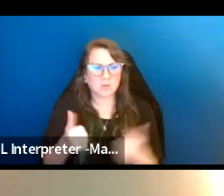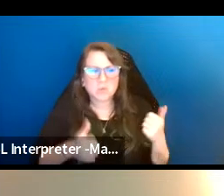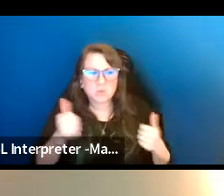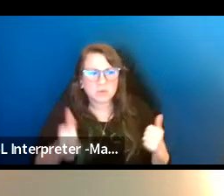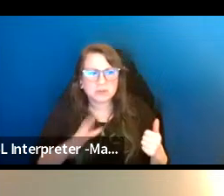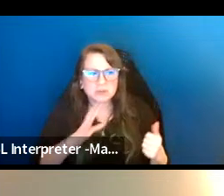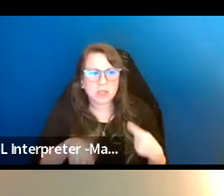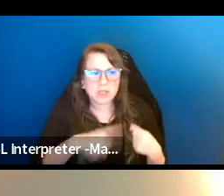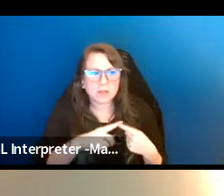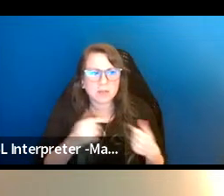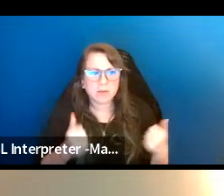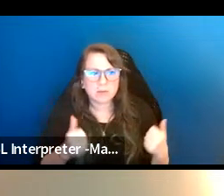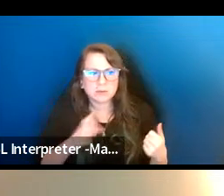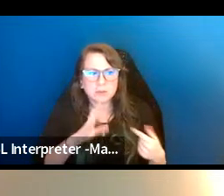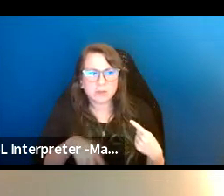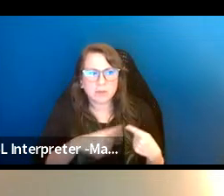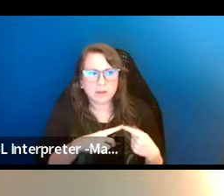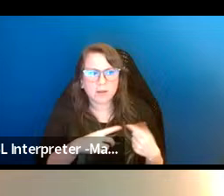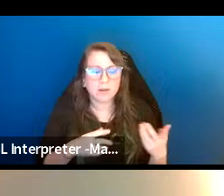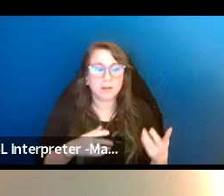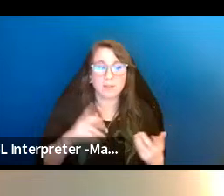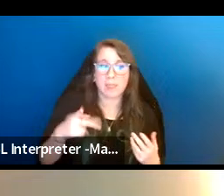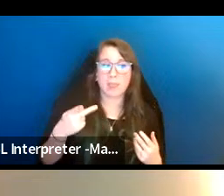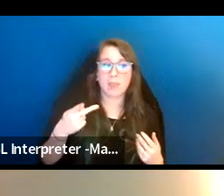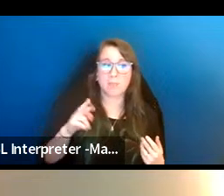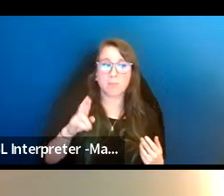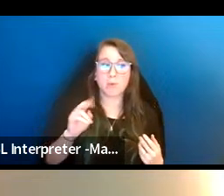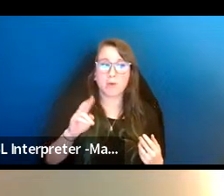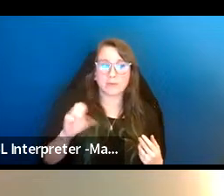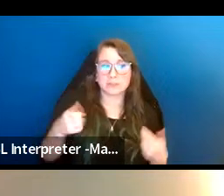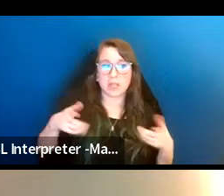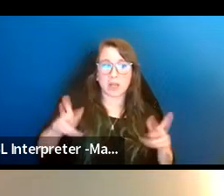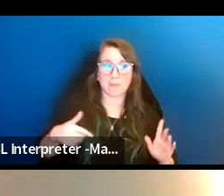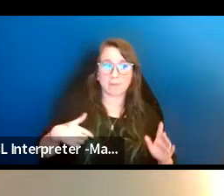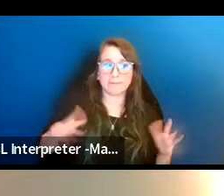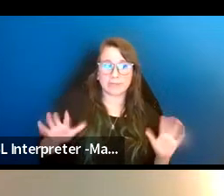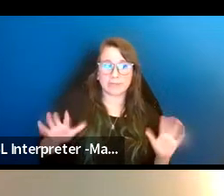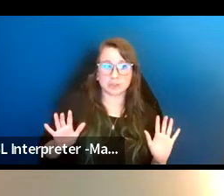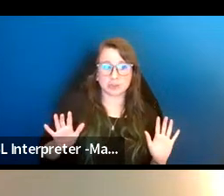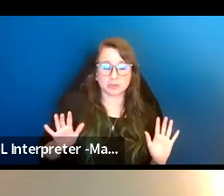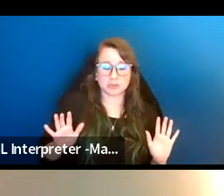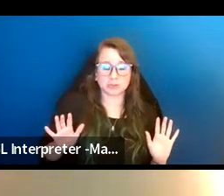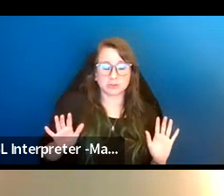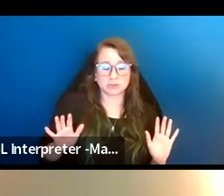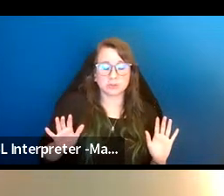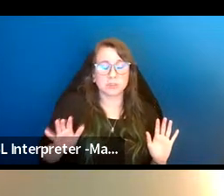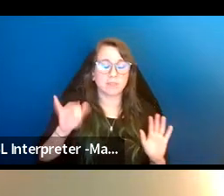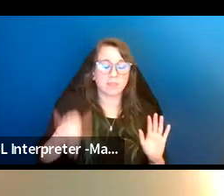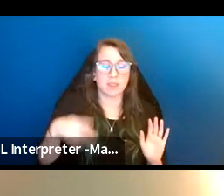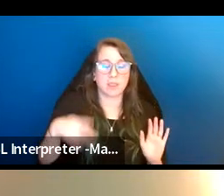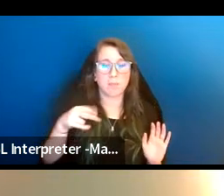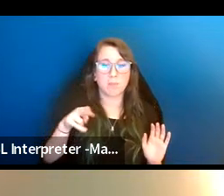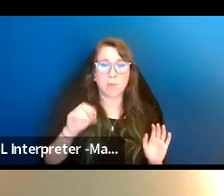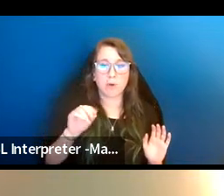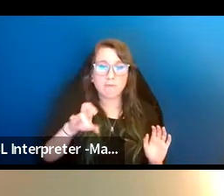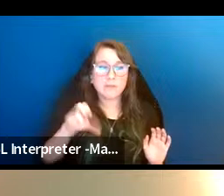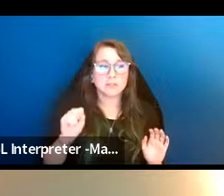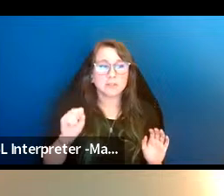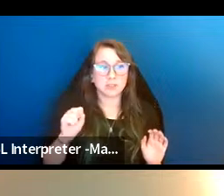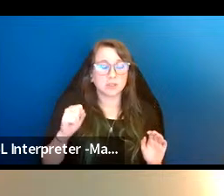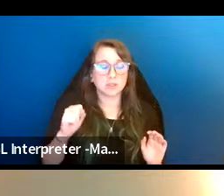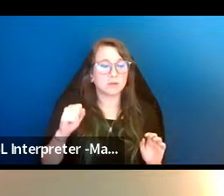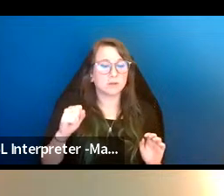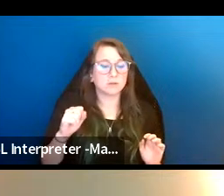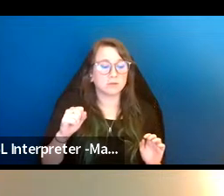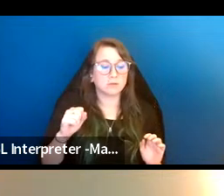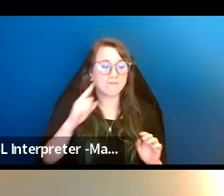just are you speaking of? the provision, let me finish. It's the provision for taking a